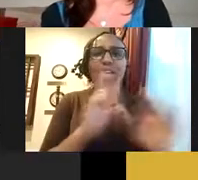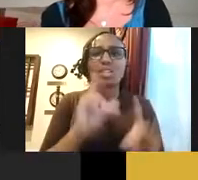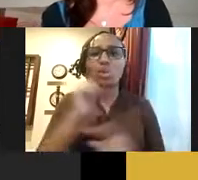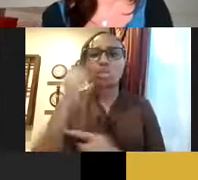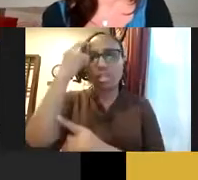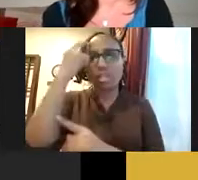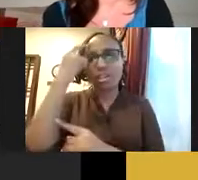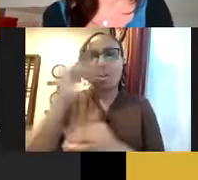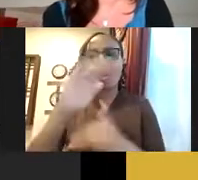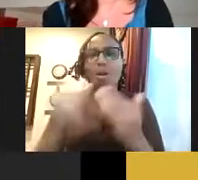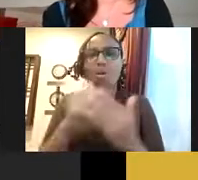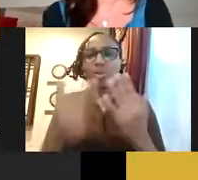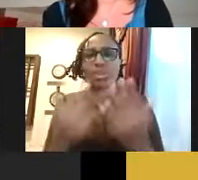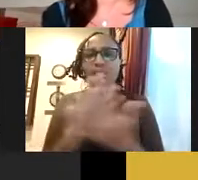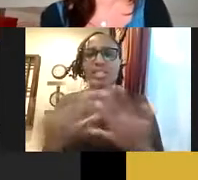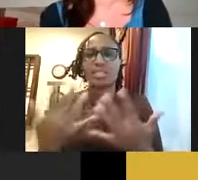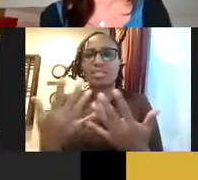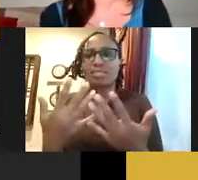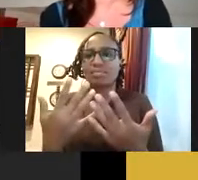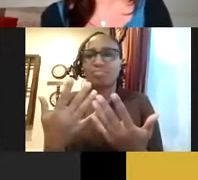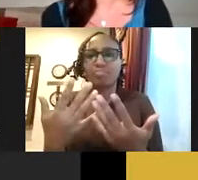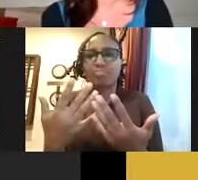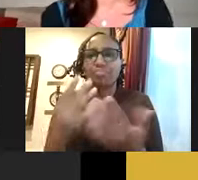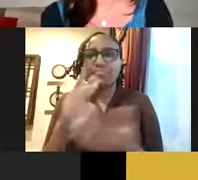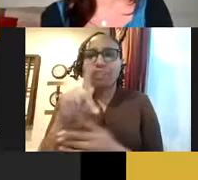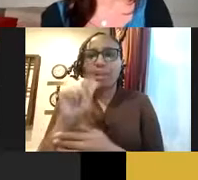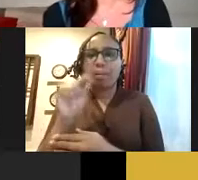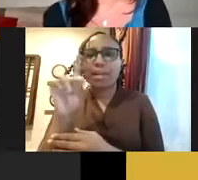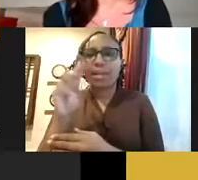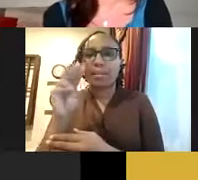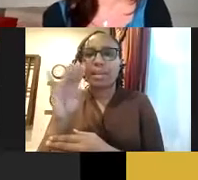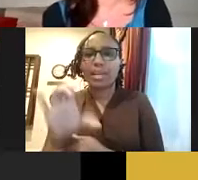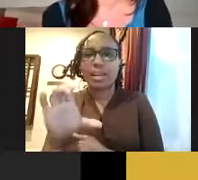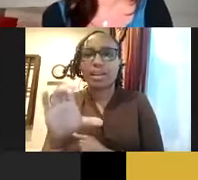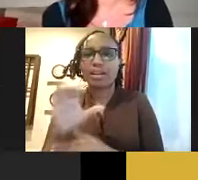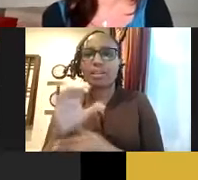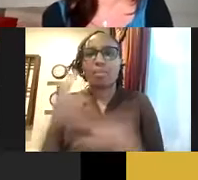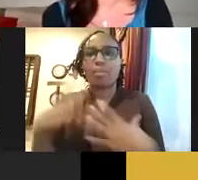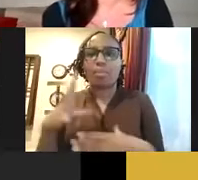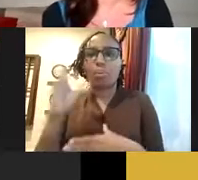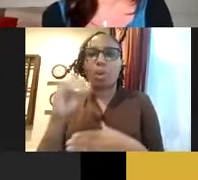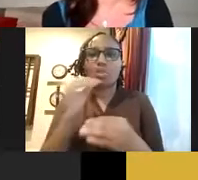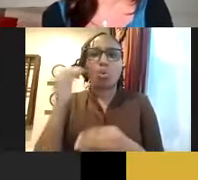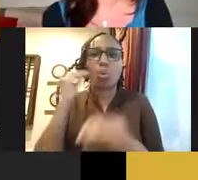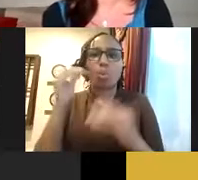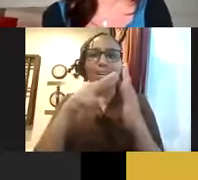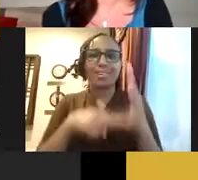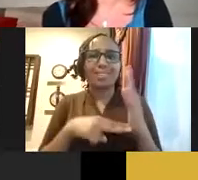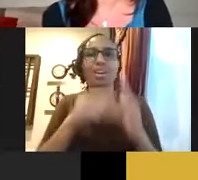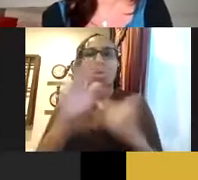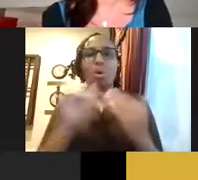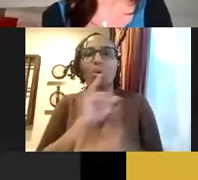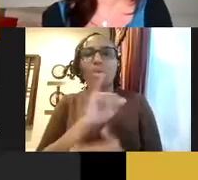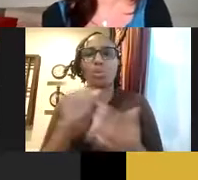I just didn't think all these things. I didn't think I'd be putting out a book during a pandemic. So everybody was home reading. And all of those things have just made